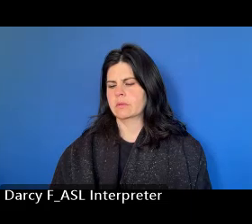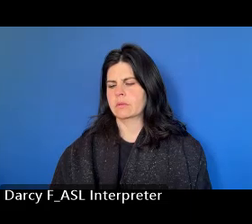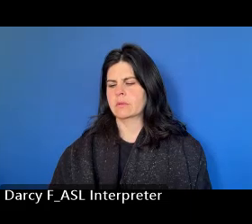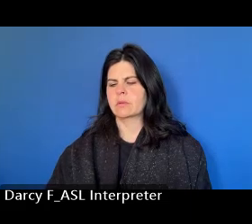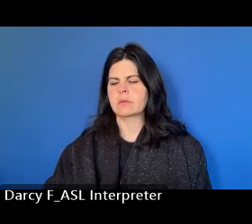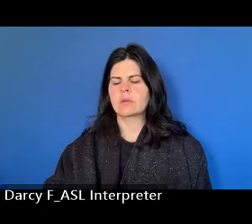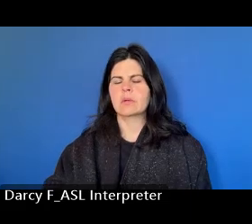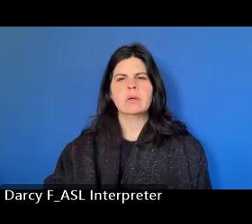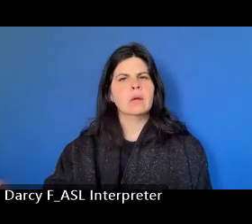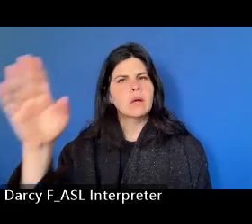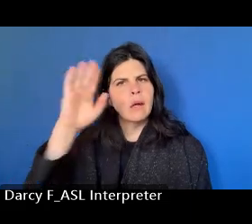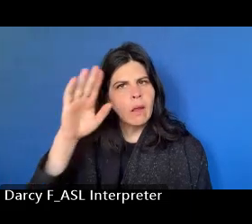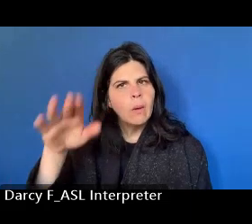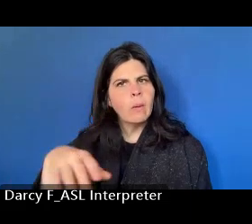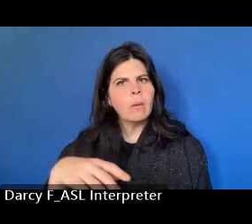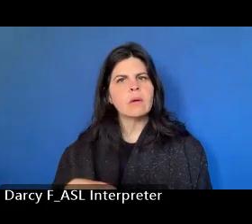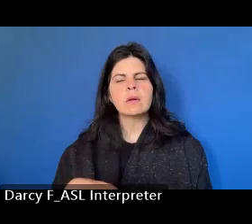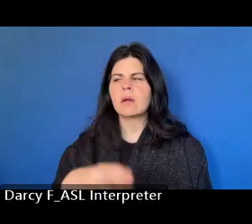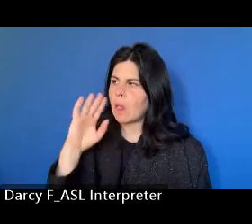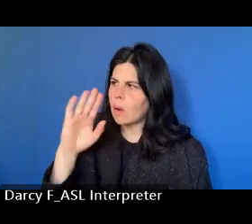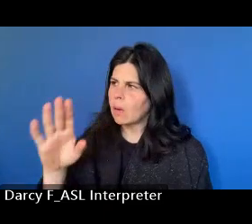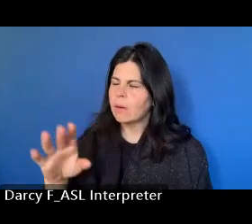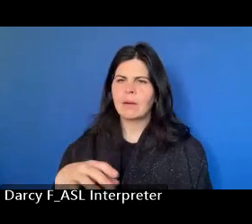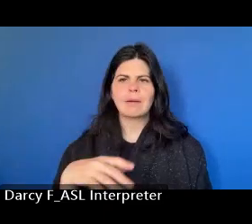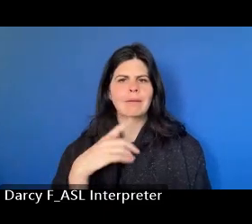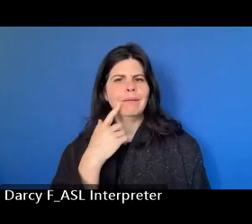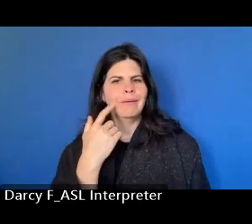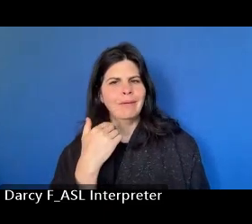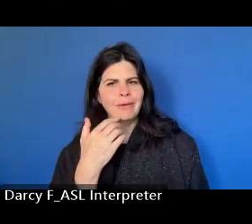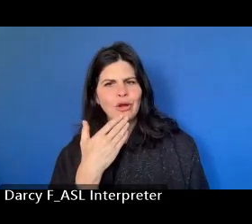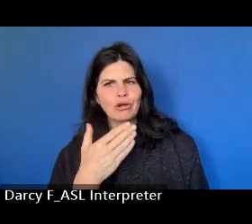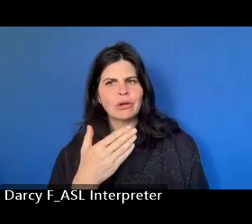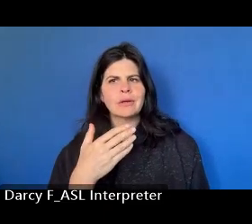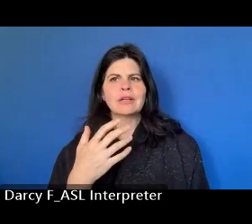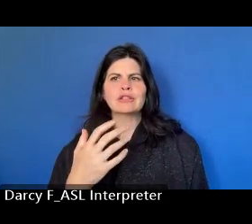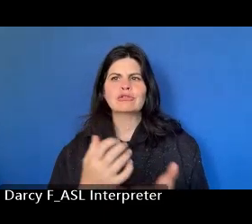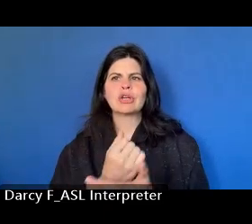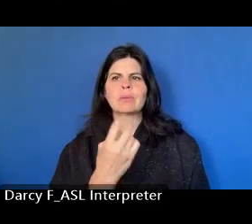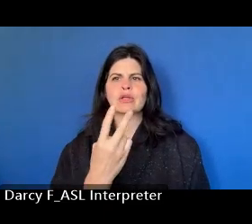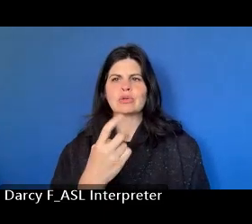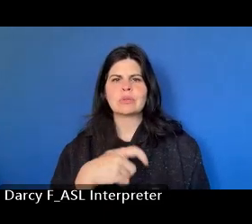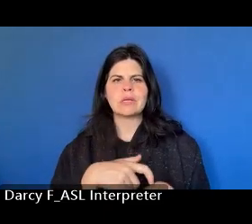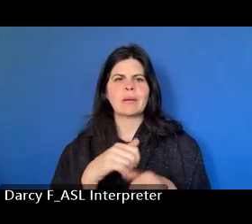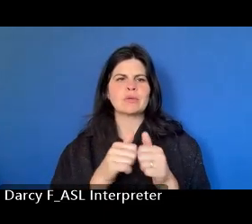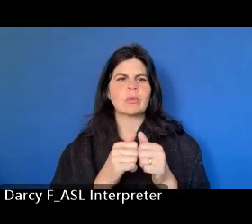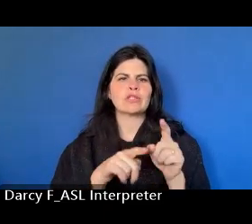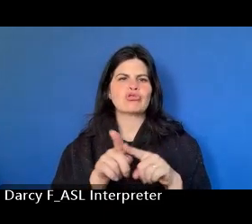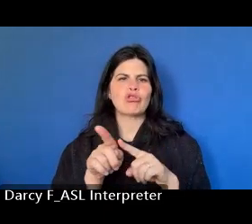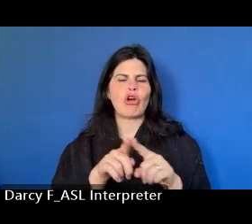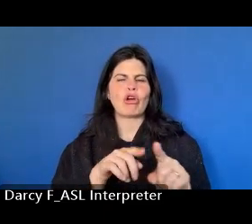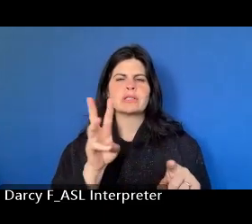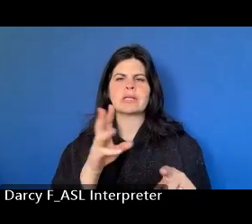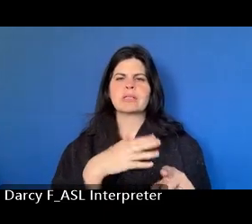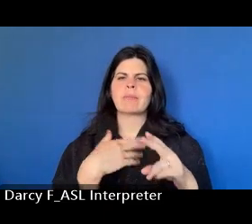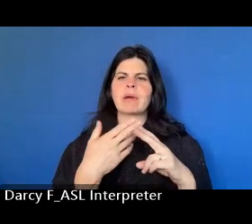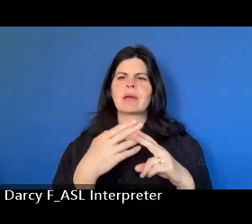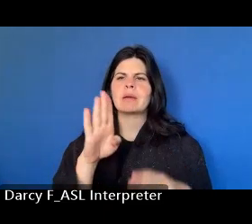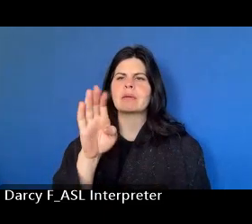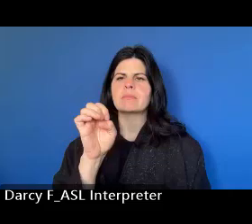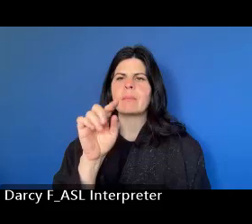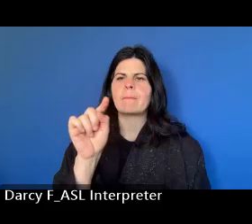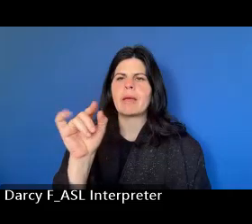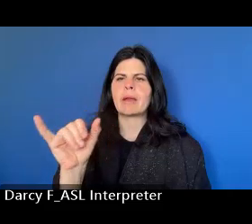Hello? Hello. Okay. Took me 2 times with a *6. I love it. My name is Thank Betty you for